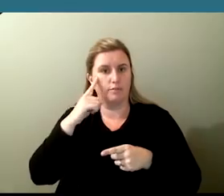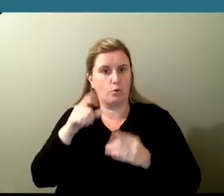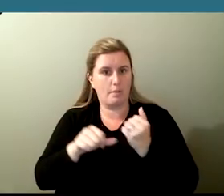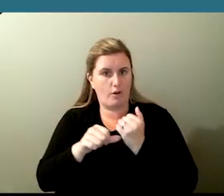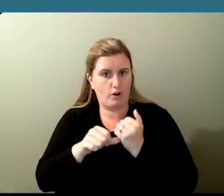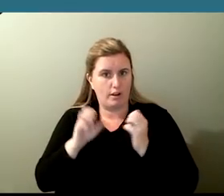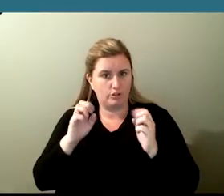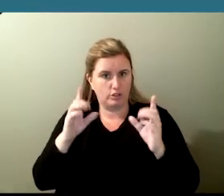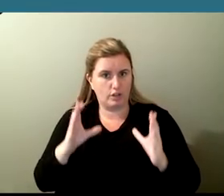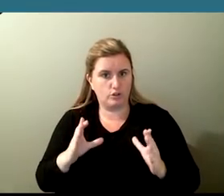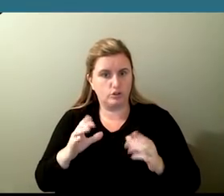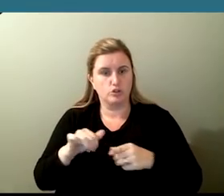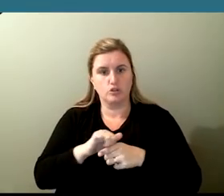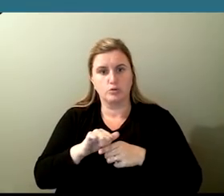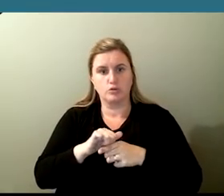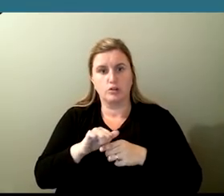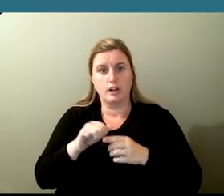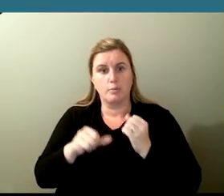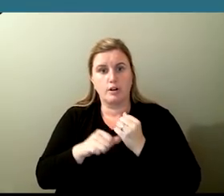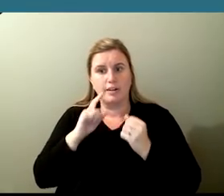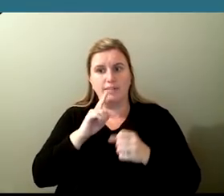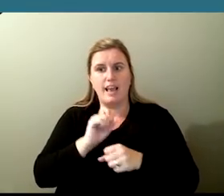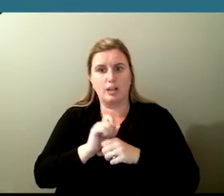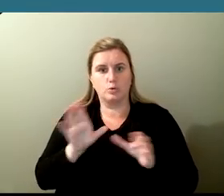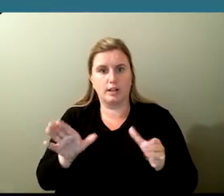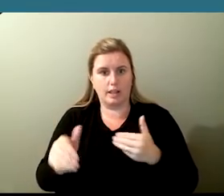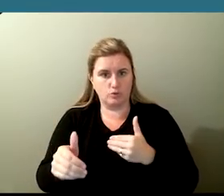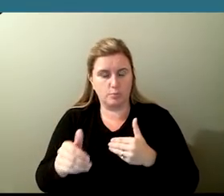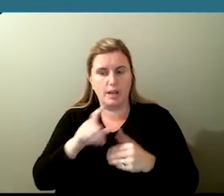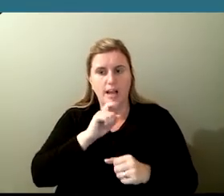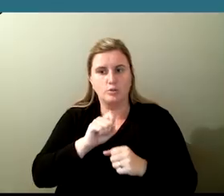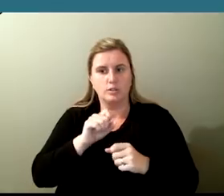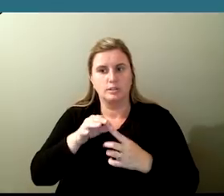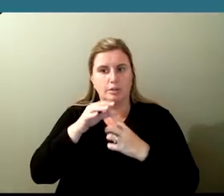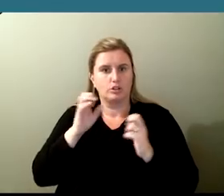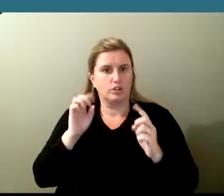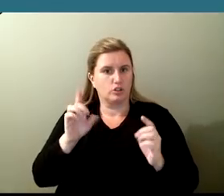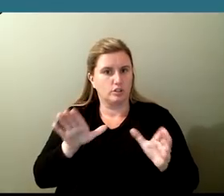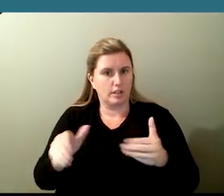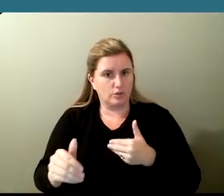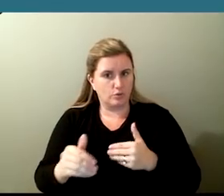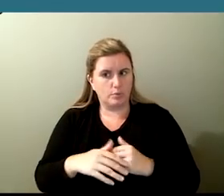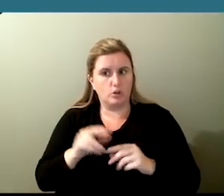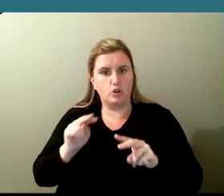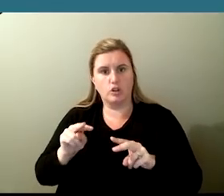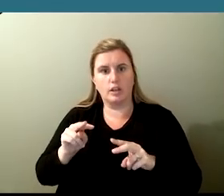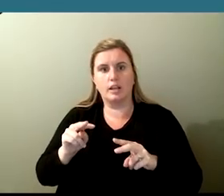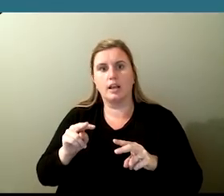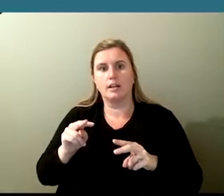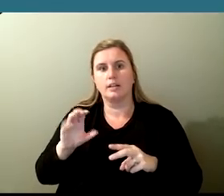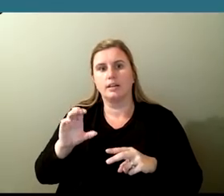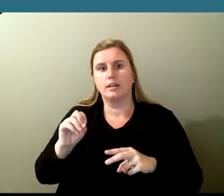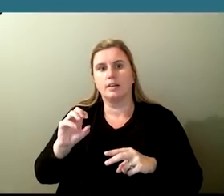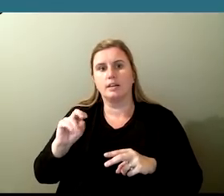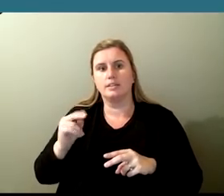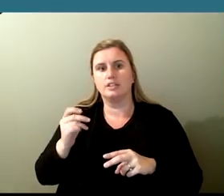paraeducators. Training practices for paraeducators in the actual classroom, in the actual special education classroom, looking at the contingencies and